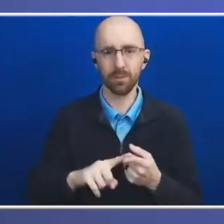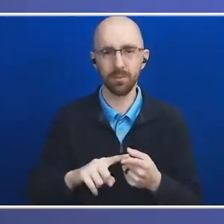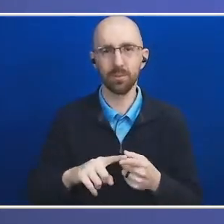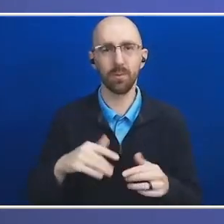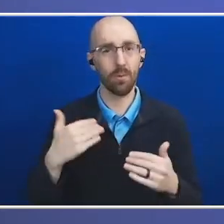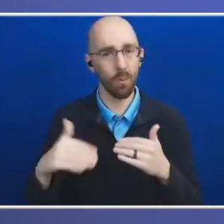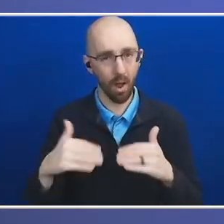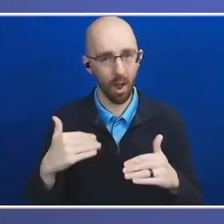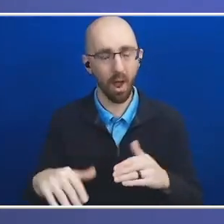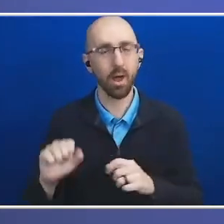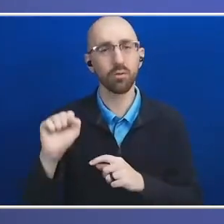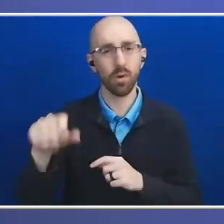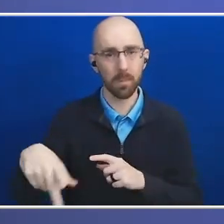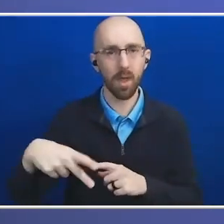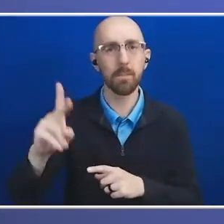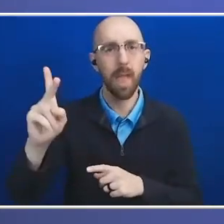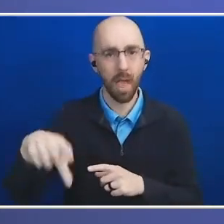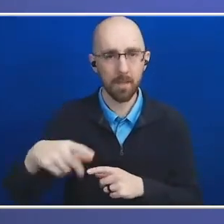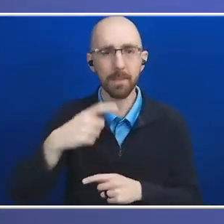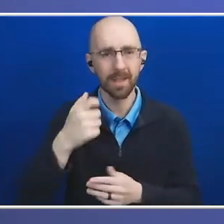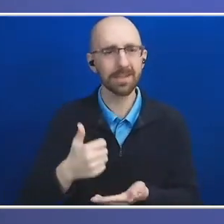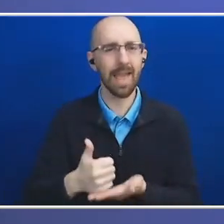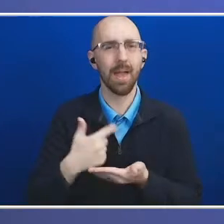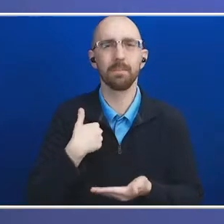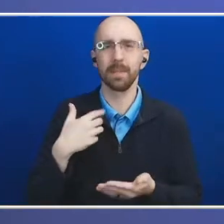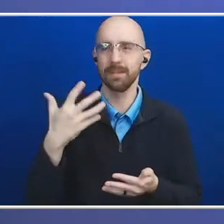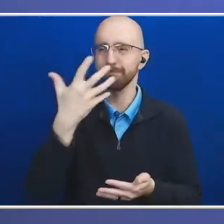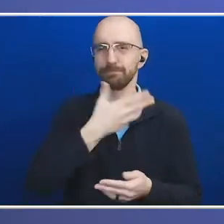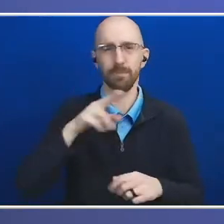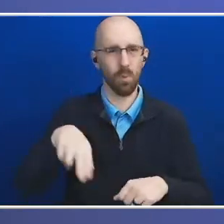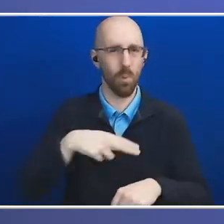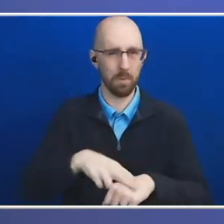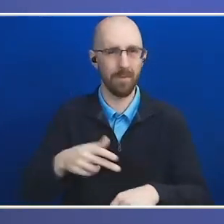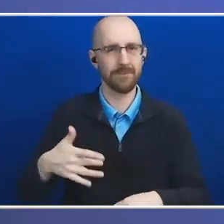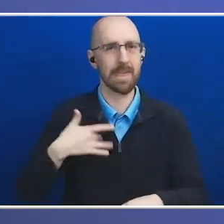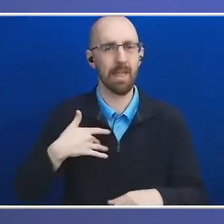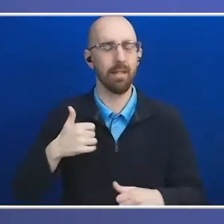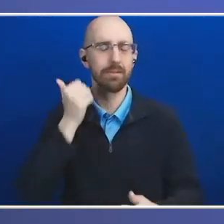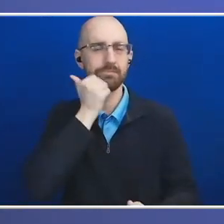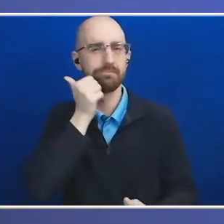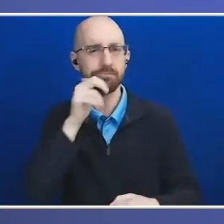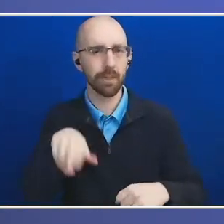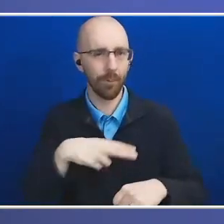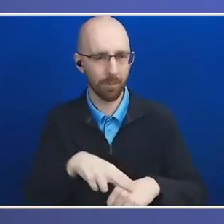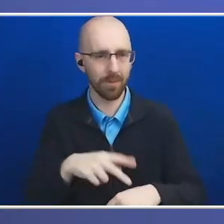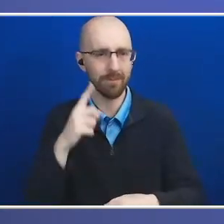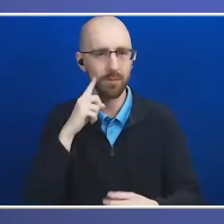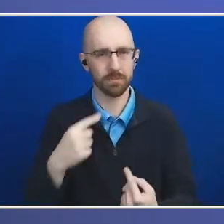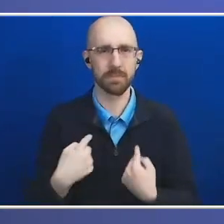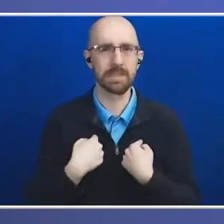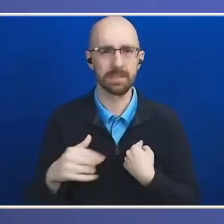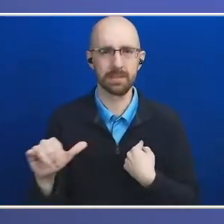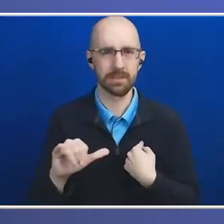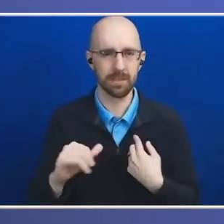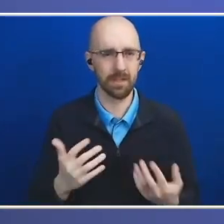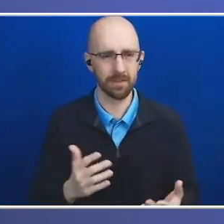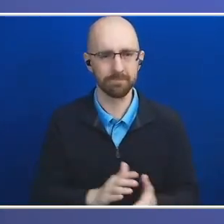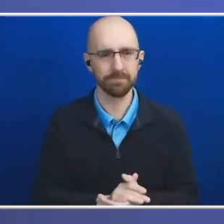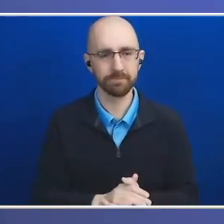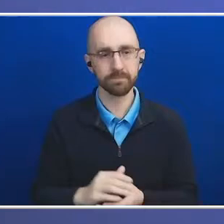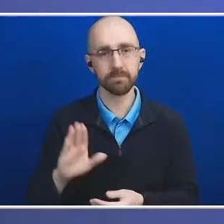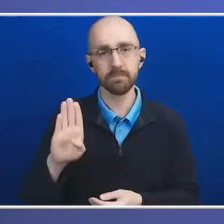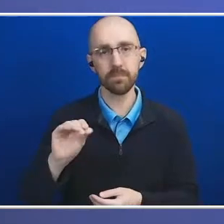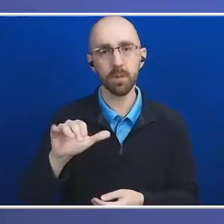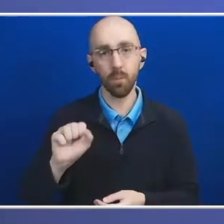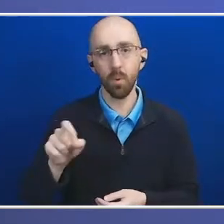because it helps me look normal and it helps it feel normal for them and for myself. The boys are pretty